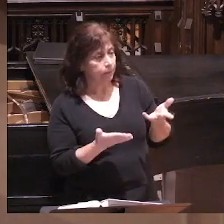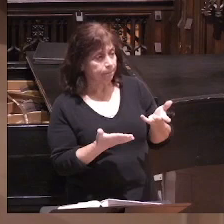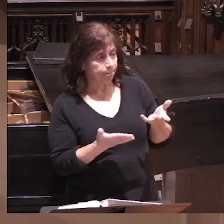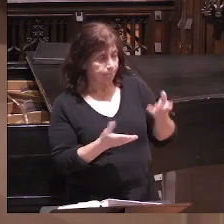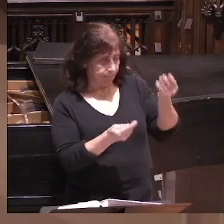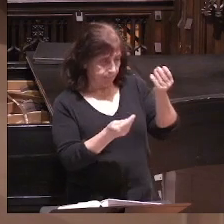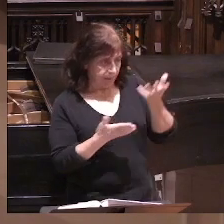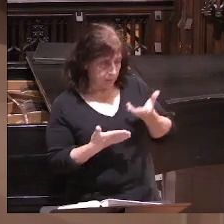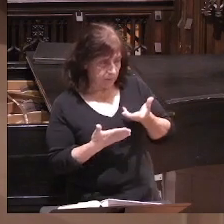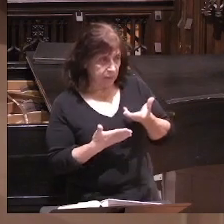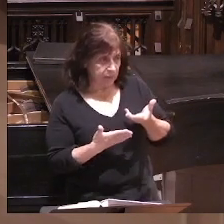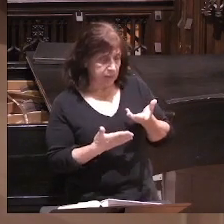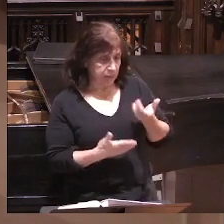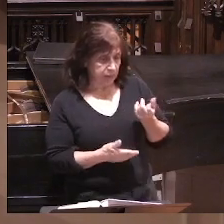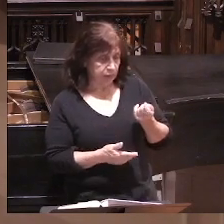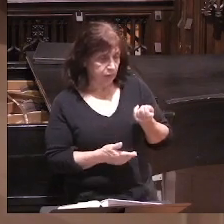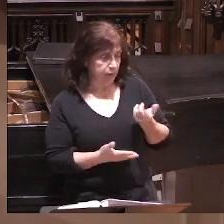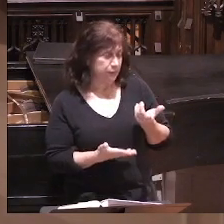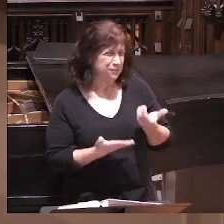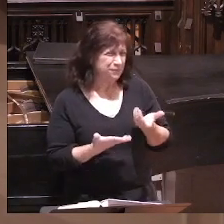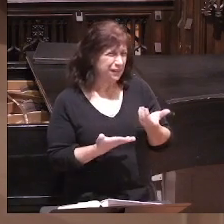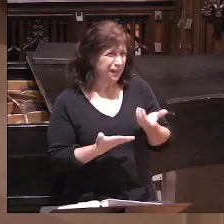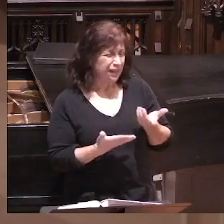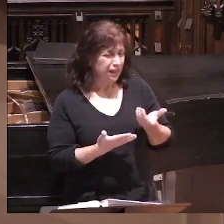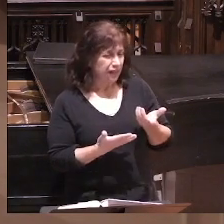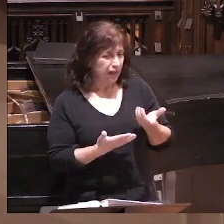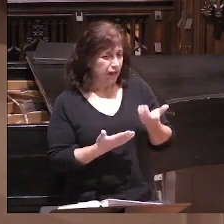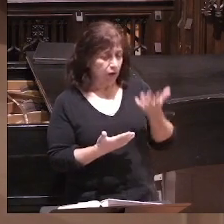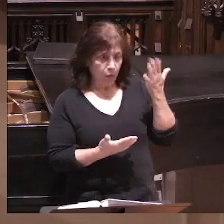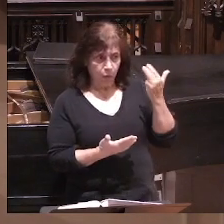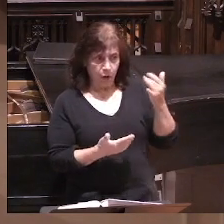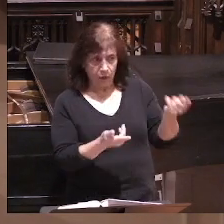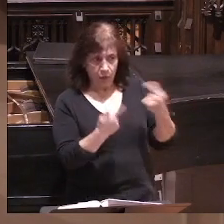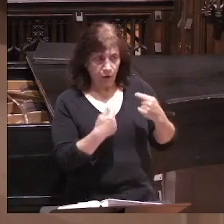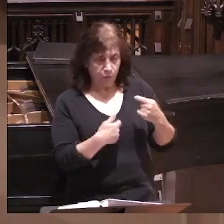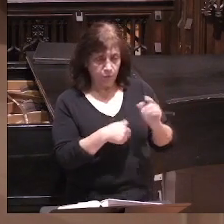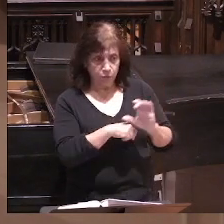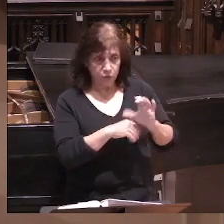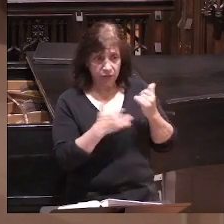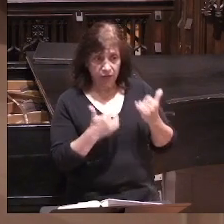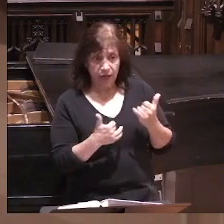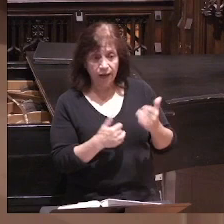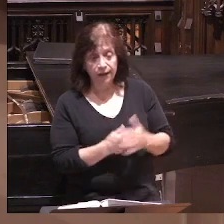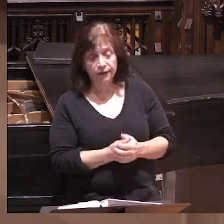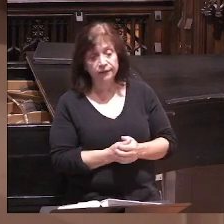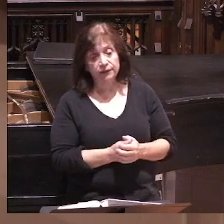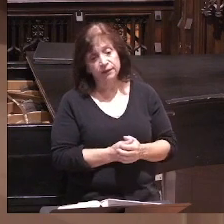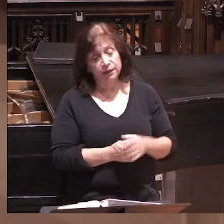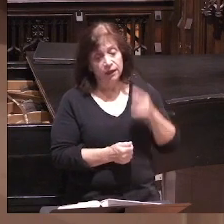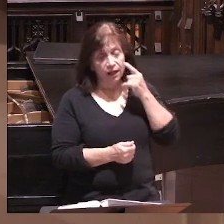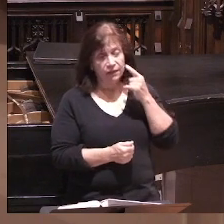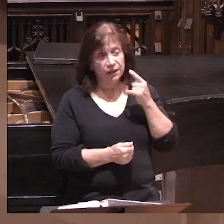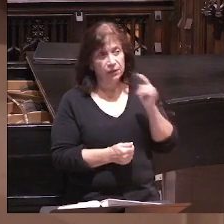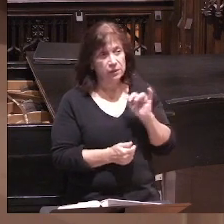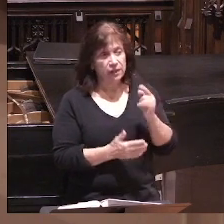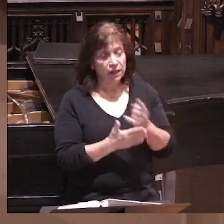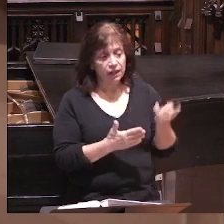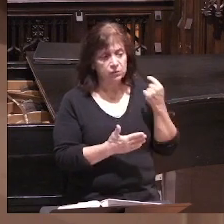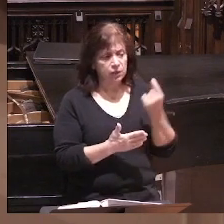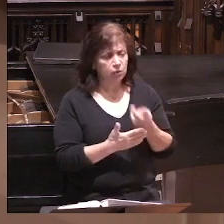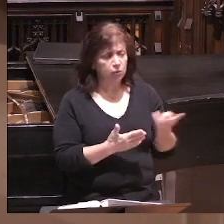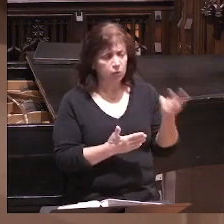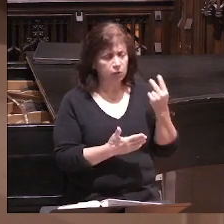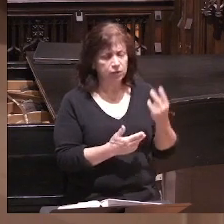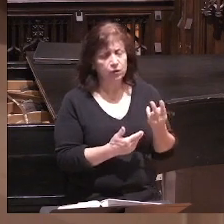can you tell me sort of what brought you here today? And I think it was last week or 2 weeks